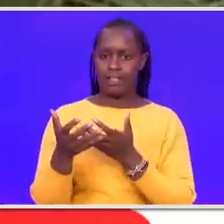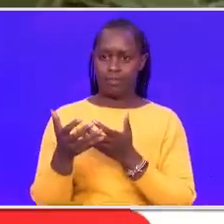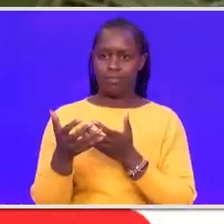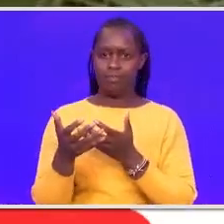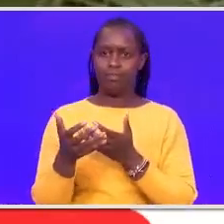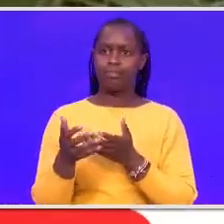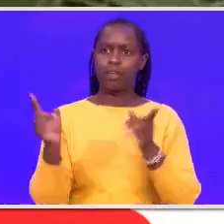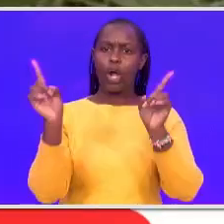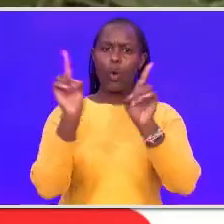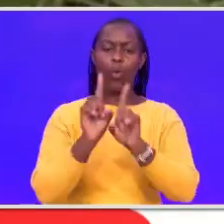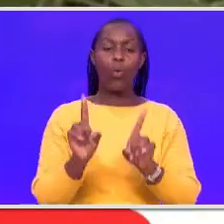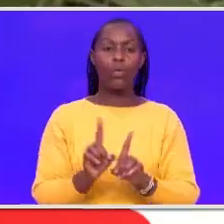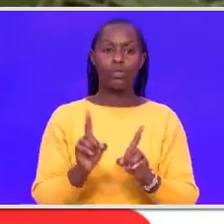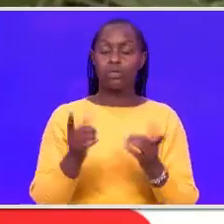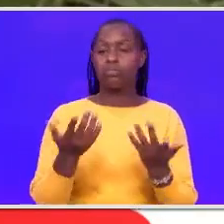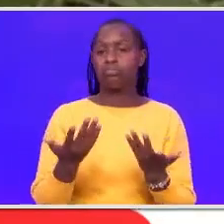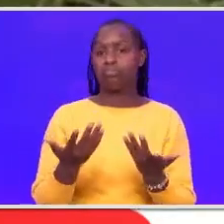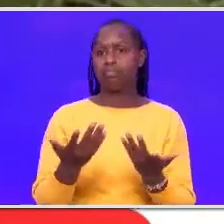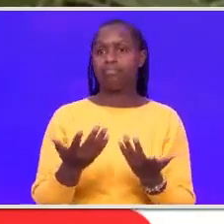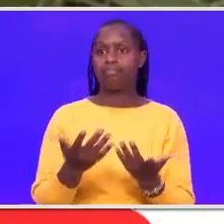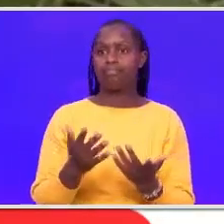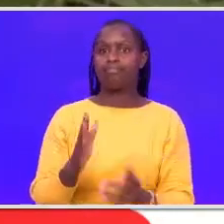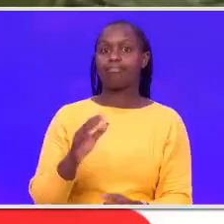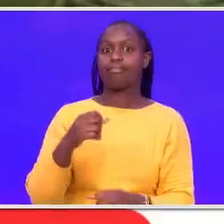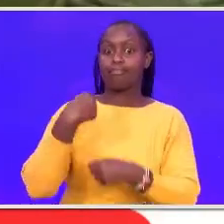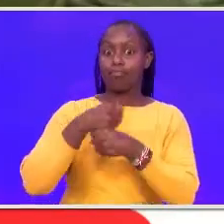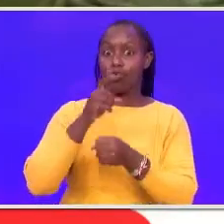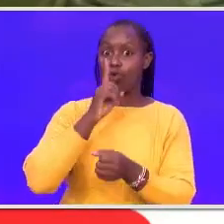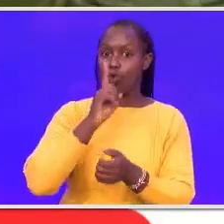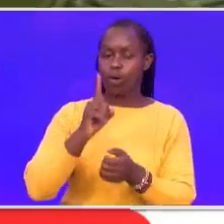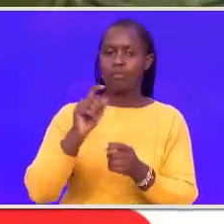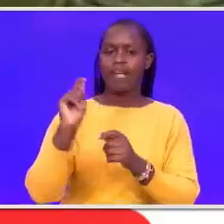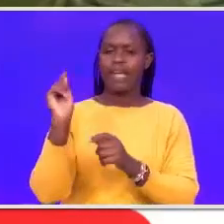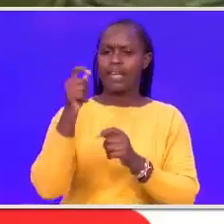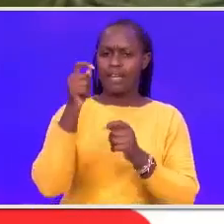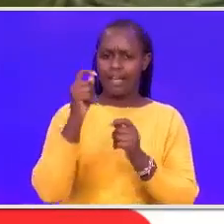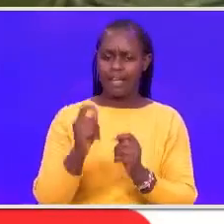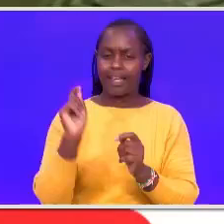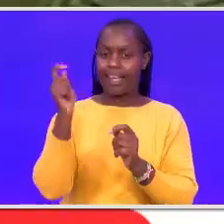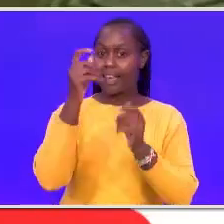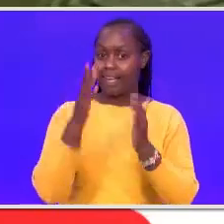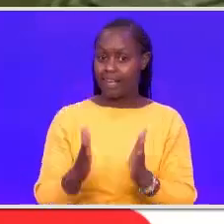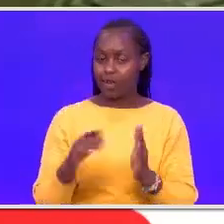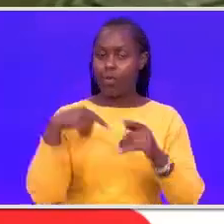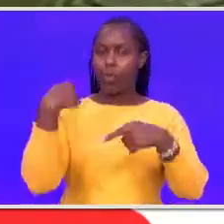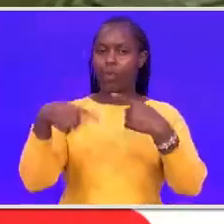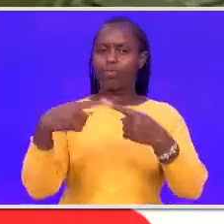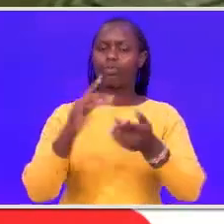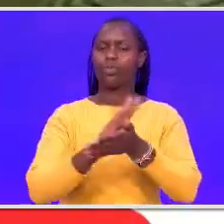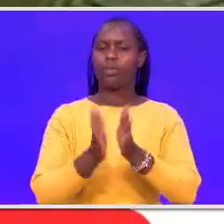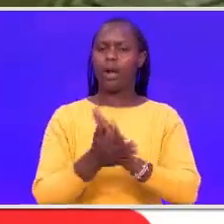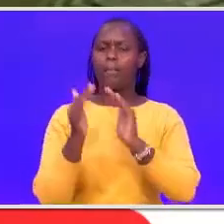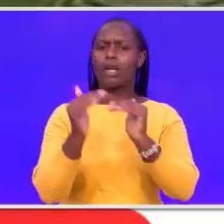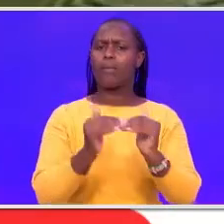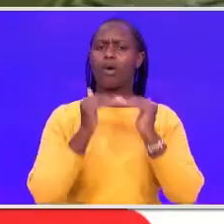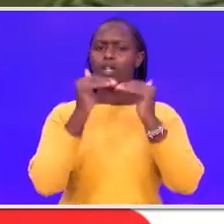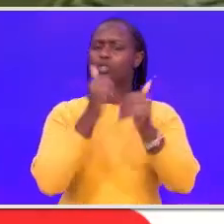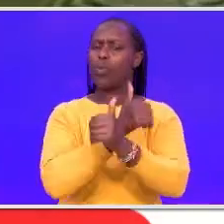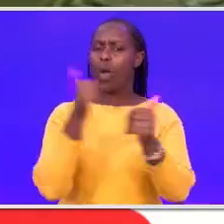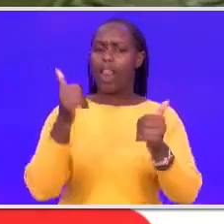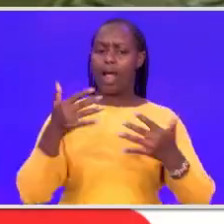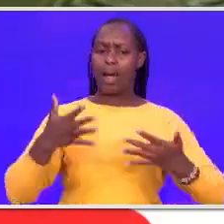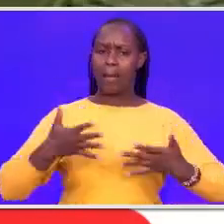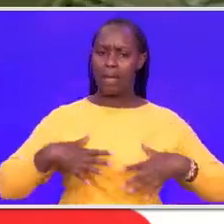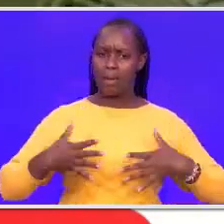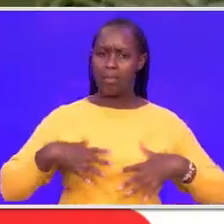And I will make sure that Kenya continues to be a robust democracy, where people speak their mind and